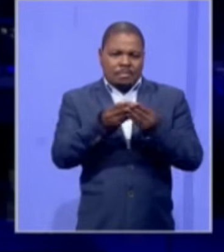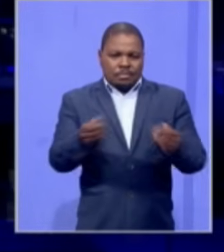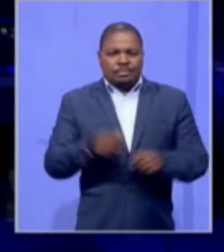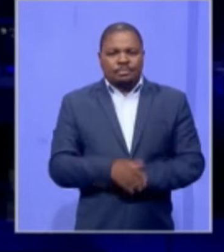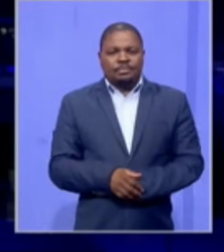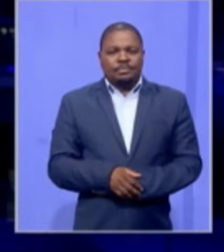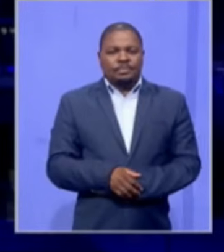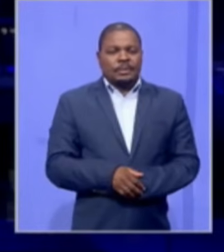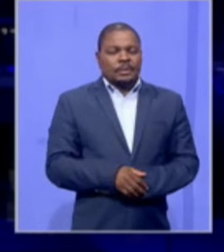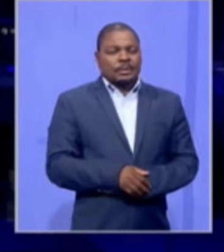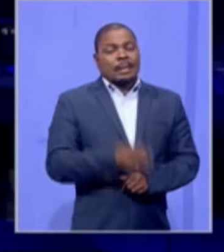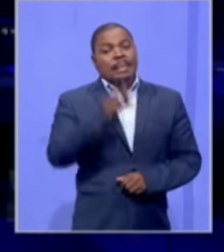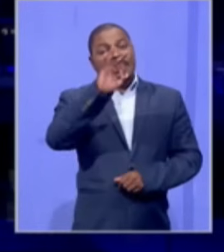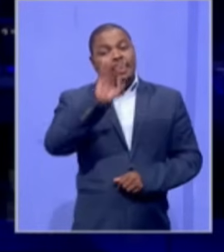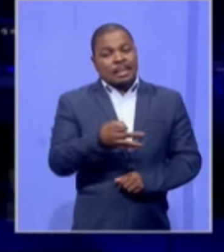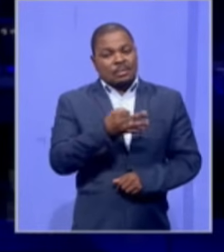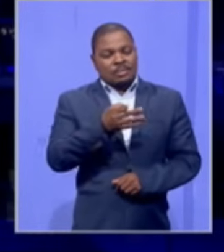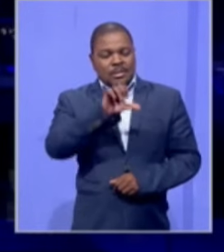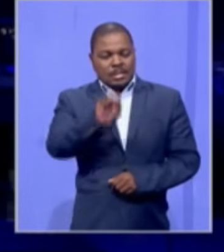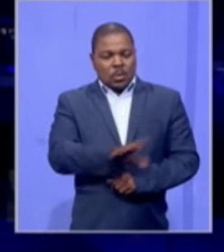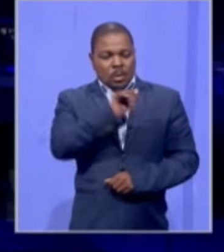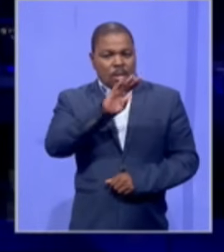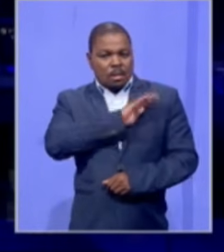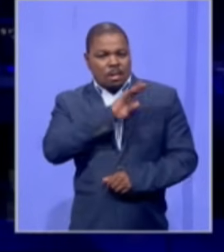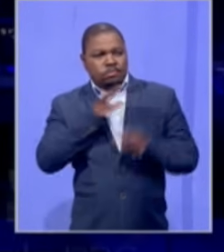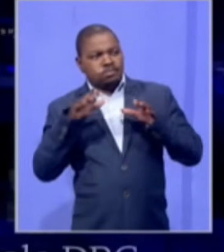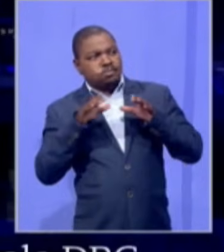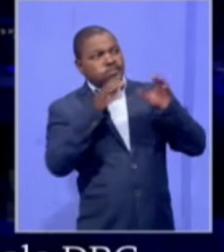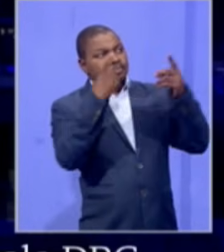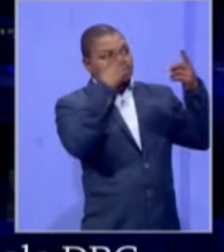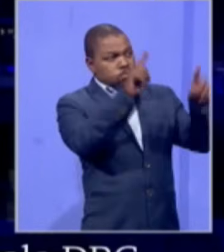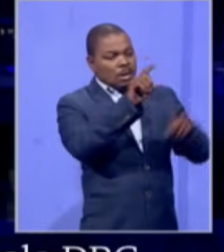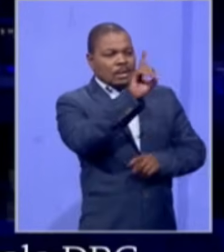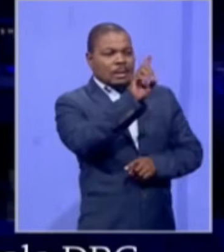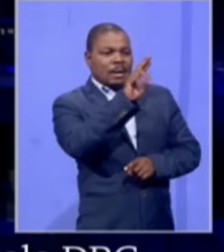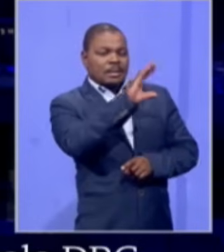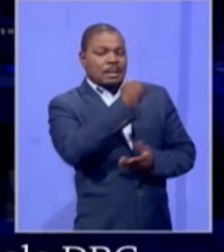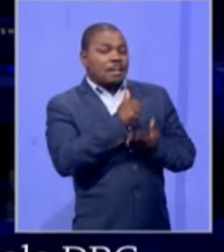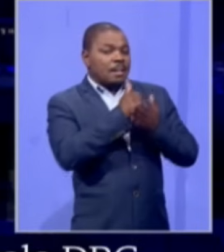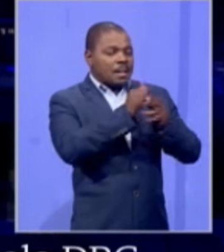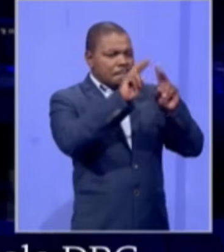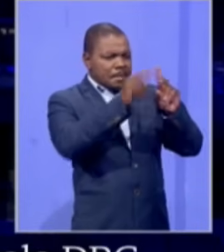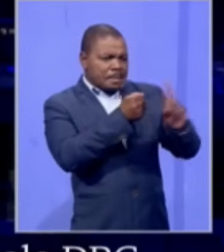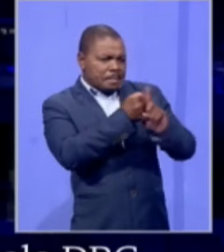Masole Afrika Borwa a dikete tse tharo a ileng a romelwa naheng ya DRC o ilo boloka khotso le ho tlisa